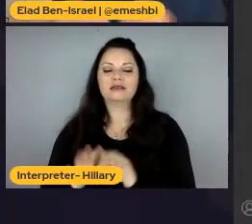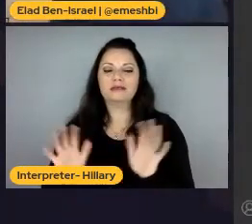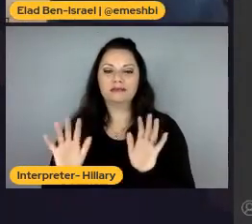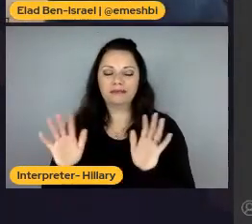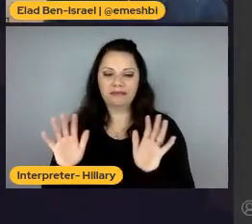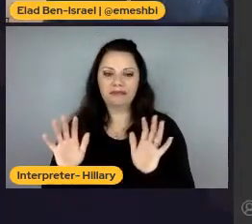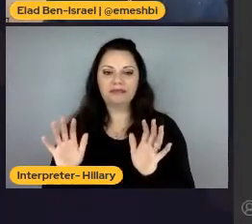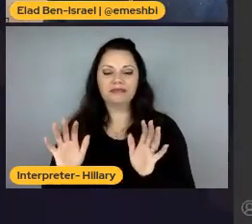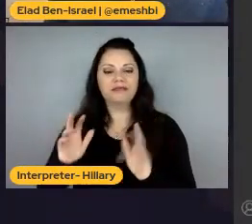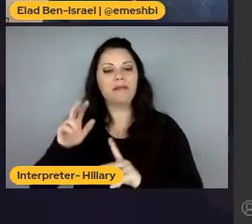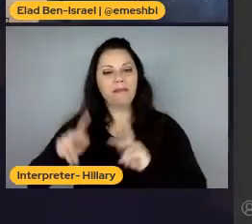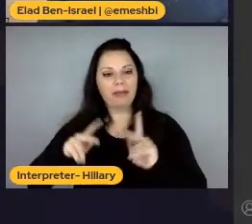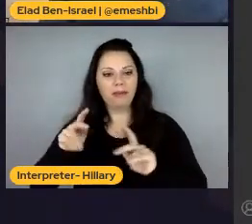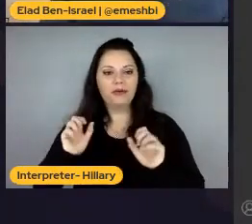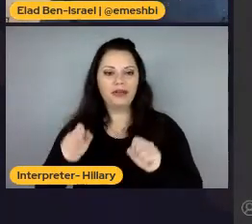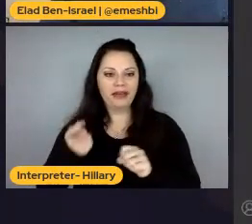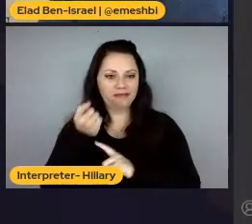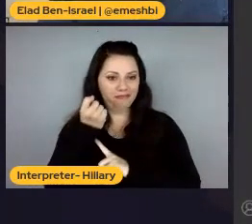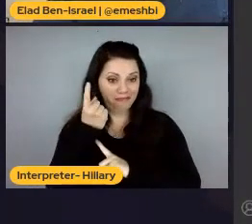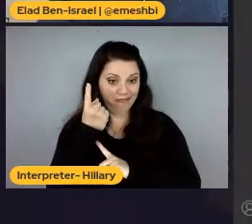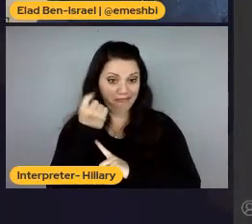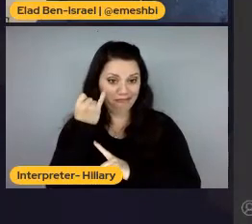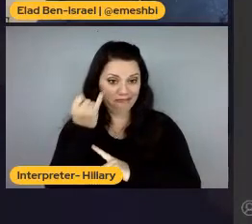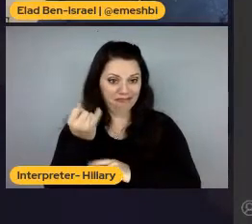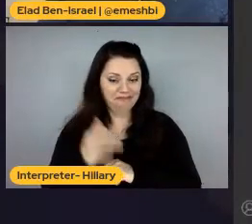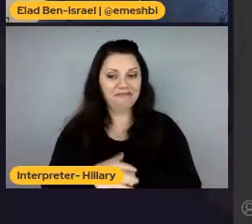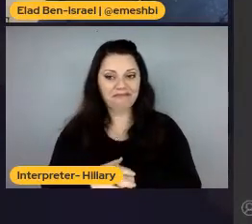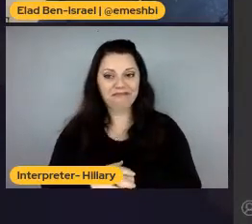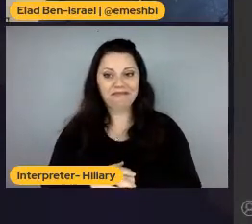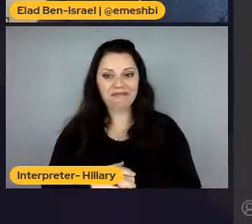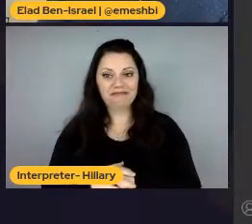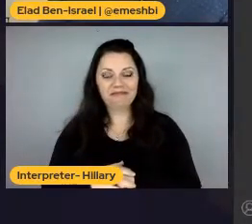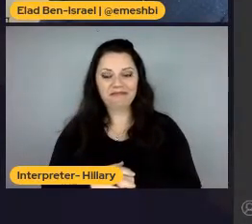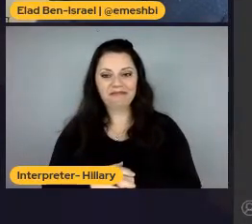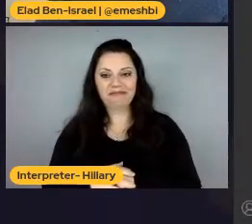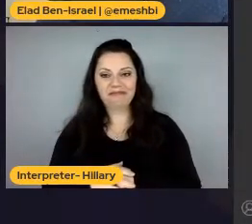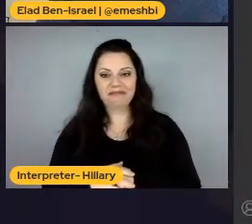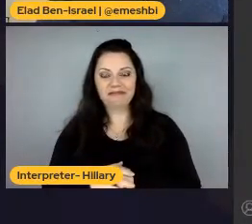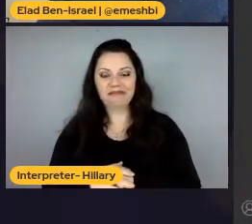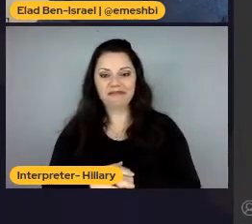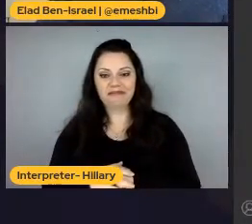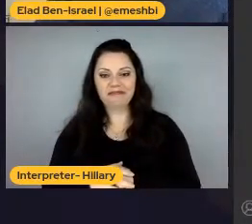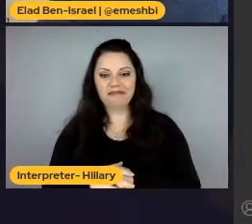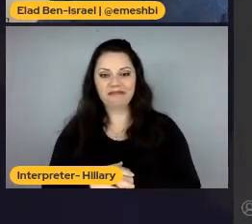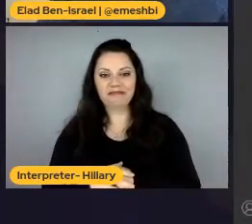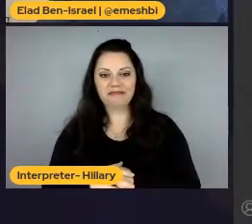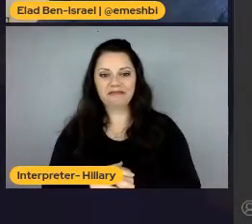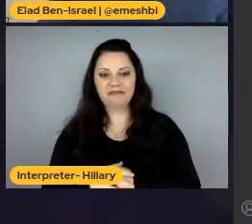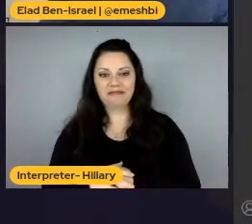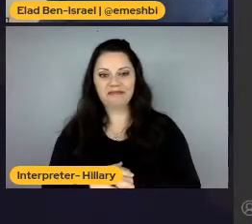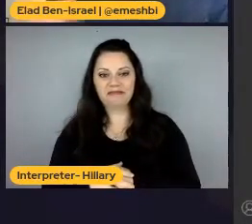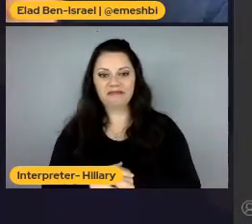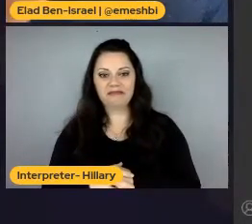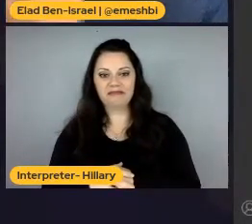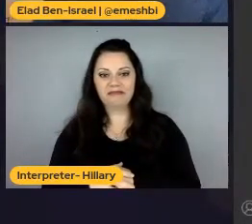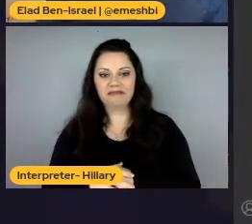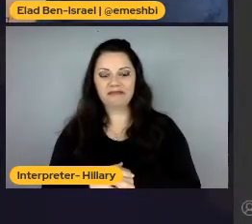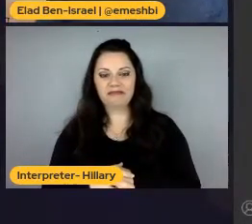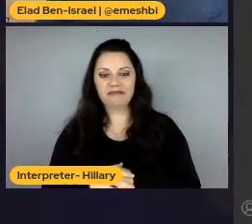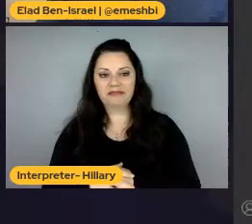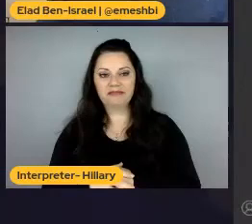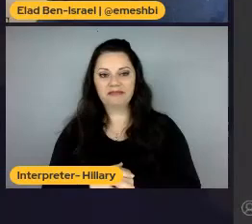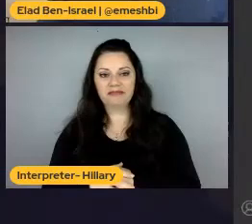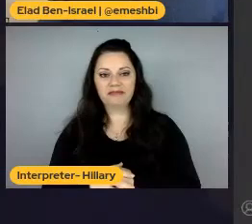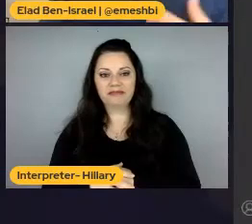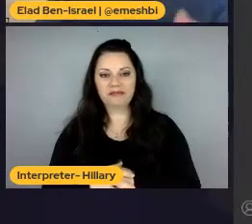I think people can get the idea. Okay, so what's here? Oh, the order, of course. And so you see